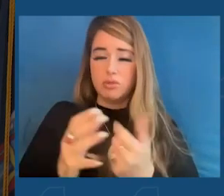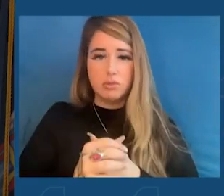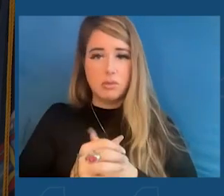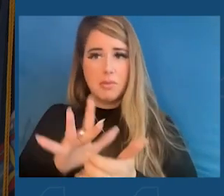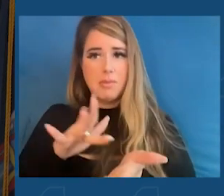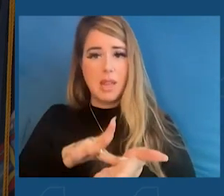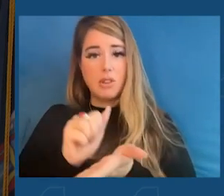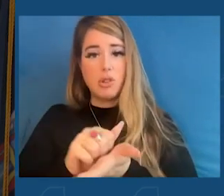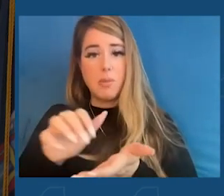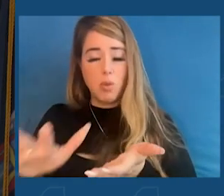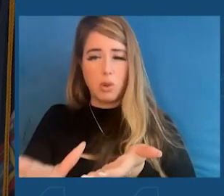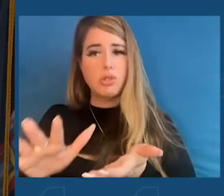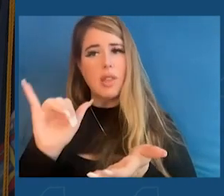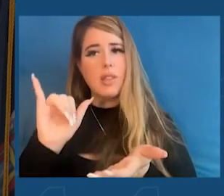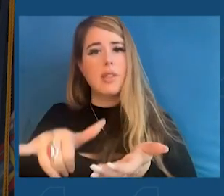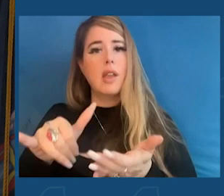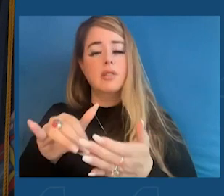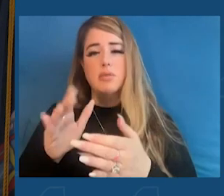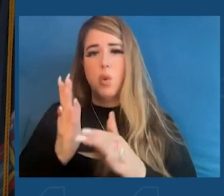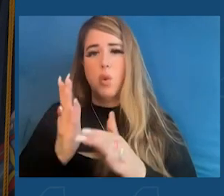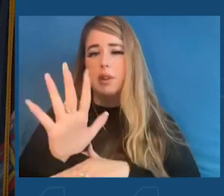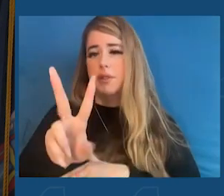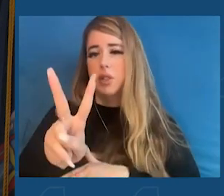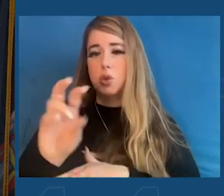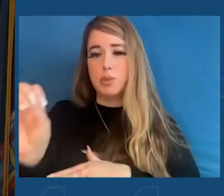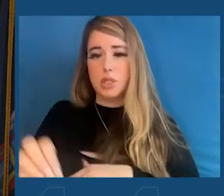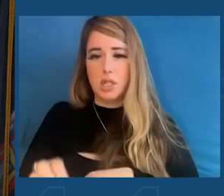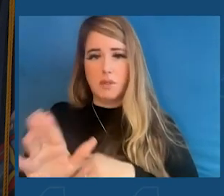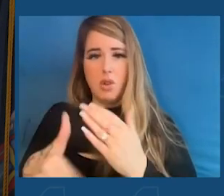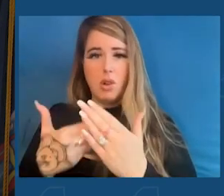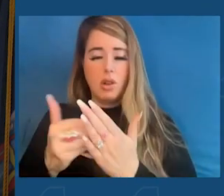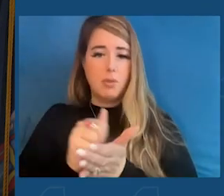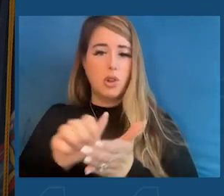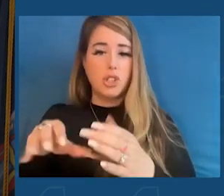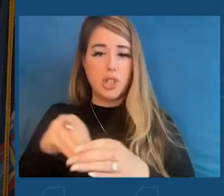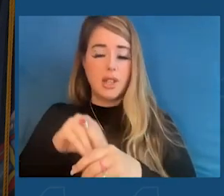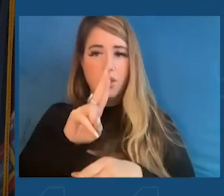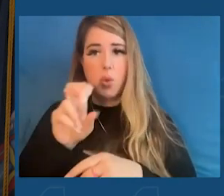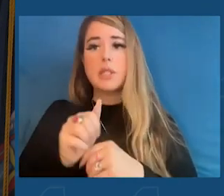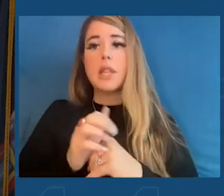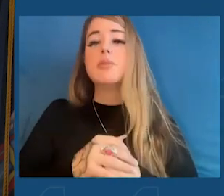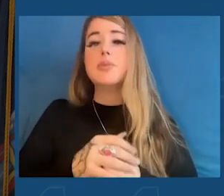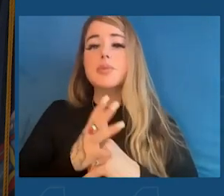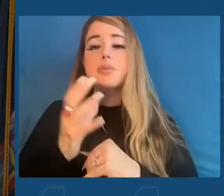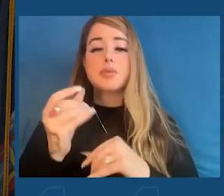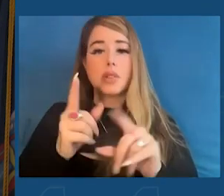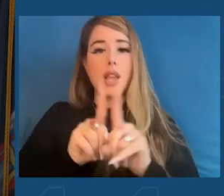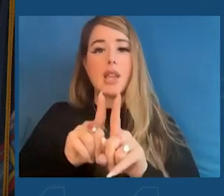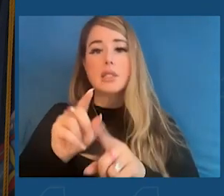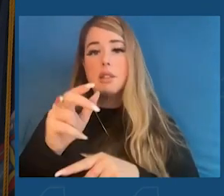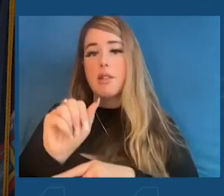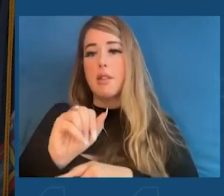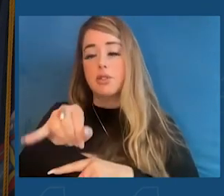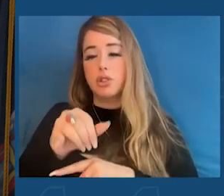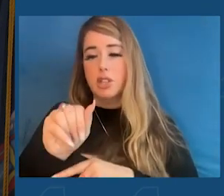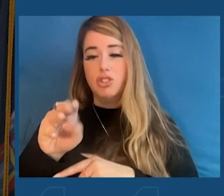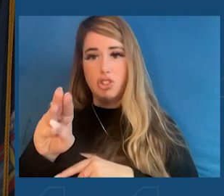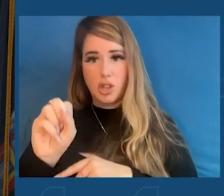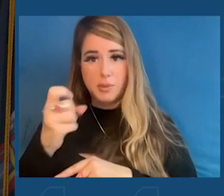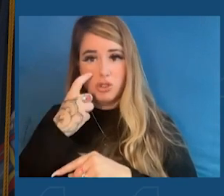abortion counts for more than 52% of all abortions in the United States, and as A.G. James mentioned, is one of the